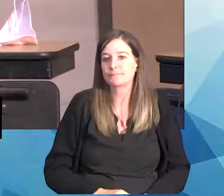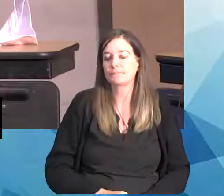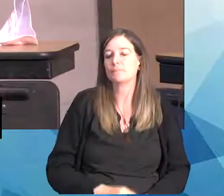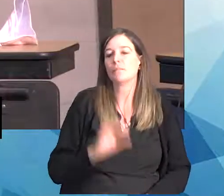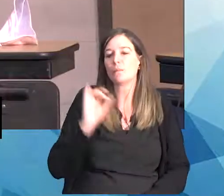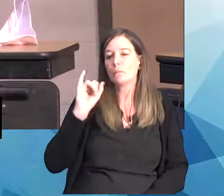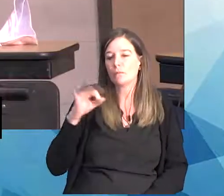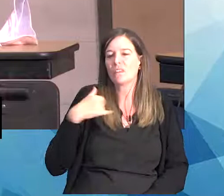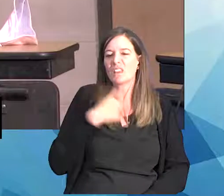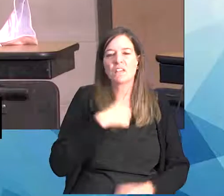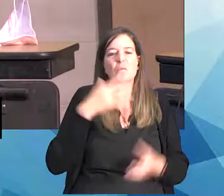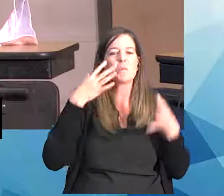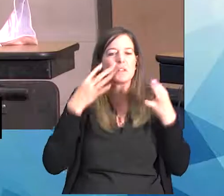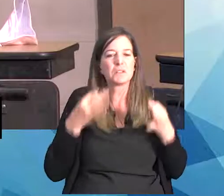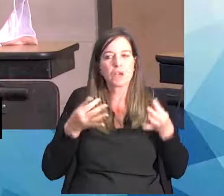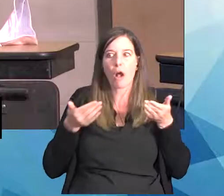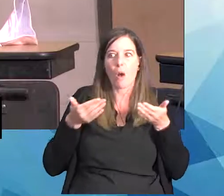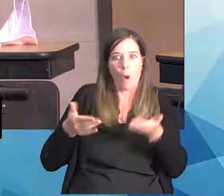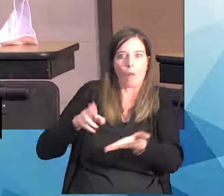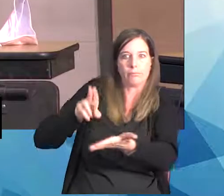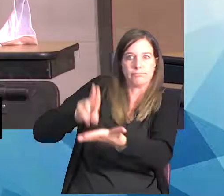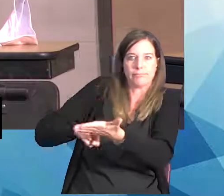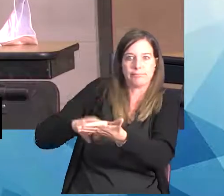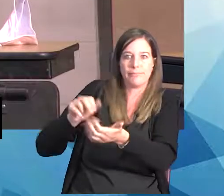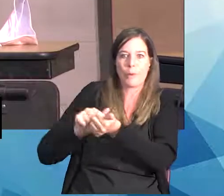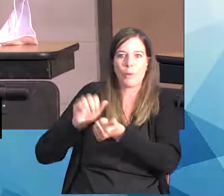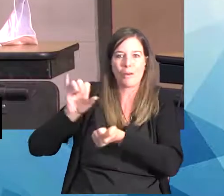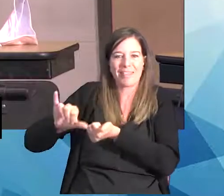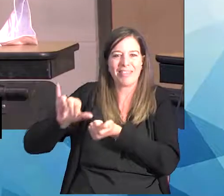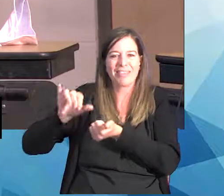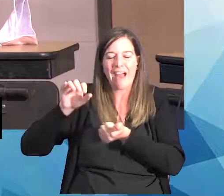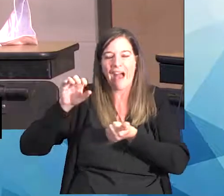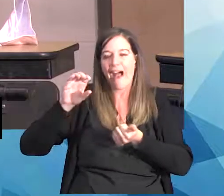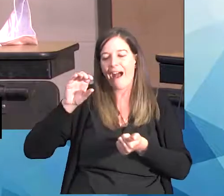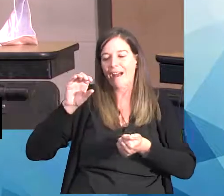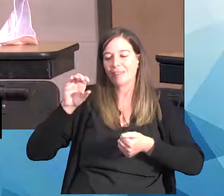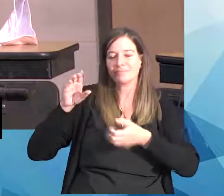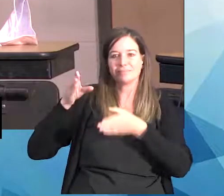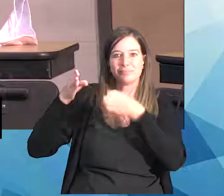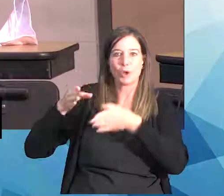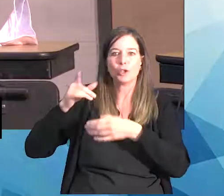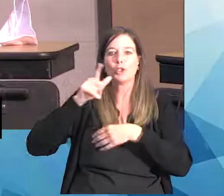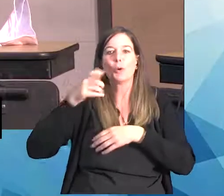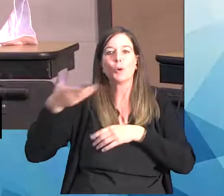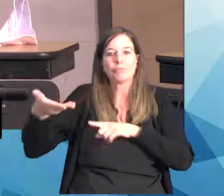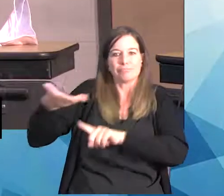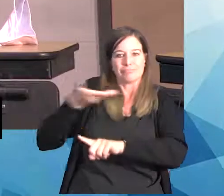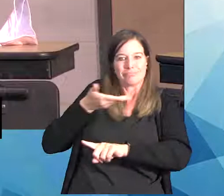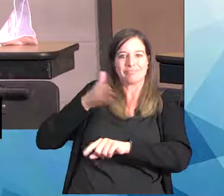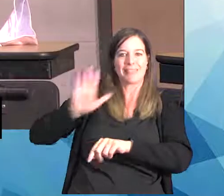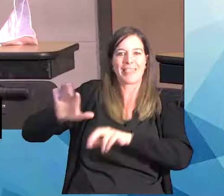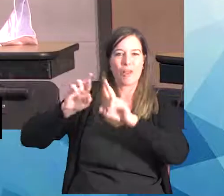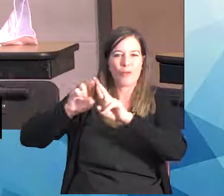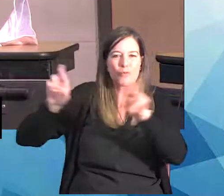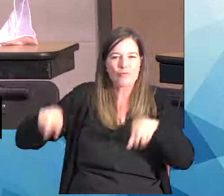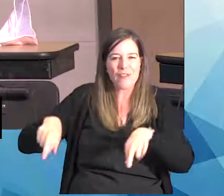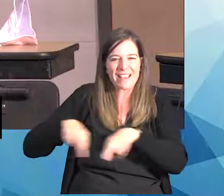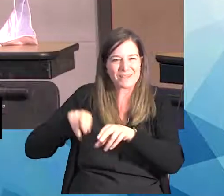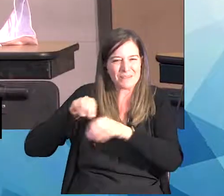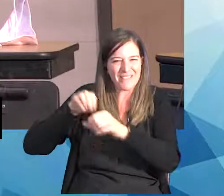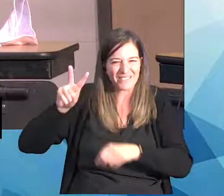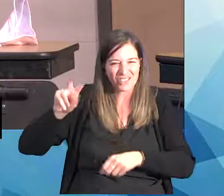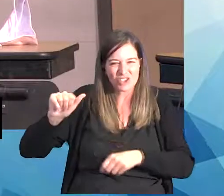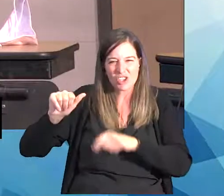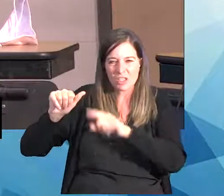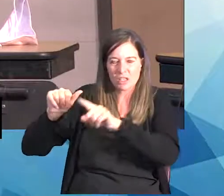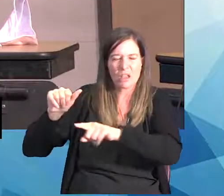with the vendor that has submitted their RFP. Ms. Cooper, do we have a right of unilateral termination in that